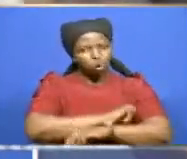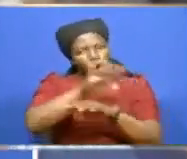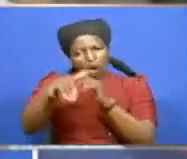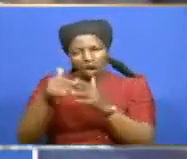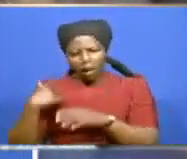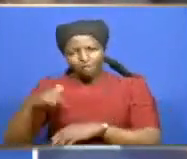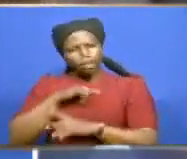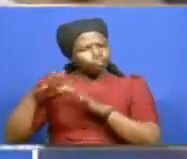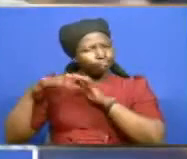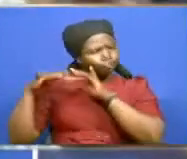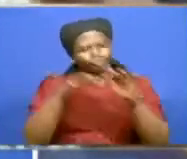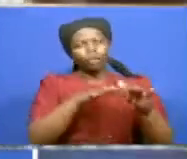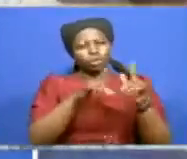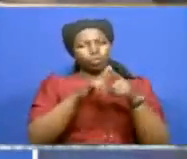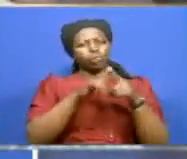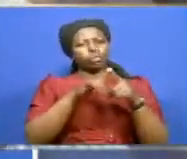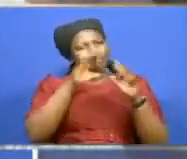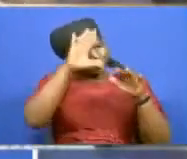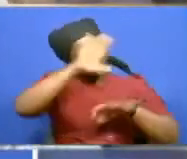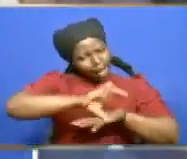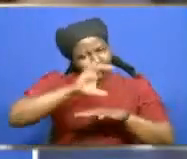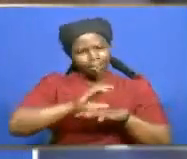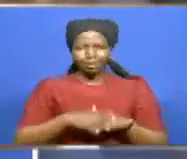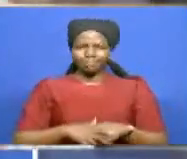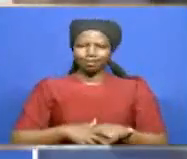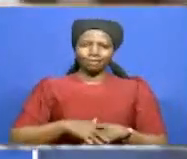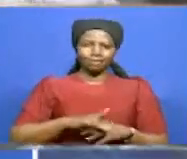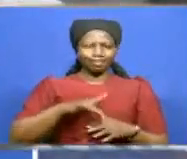Tutoe mambo ya kufanya hiyo sanitizing.